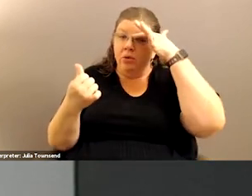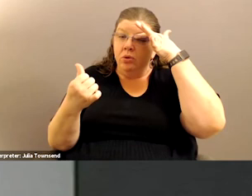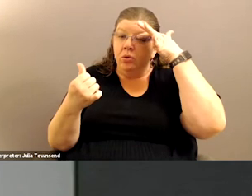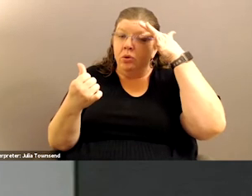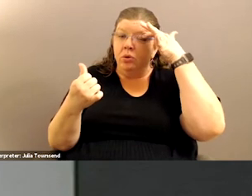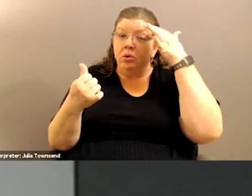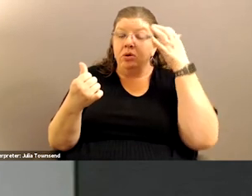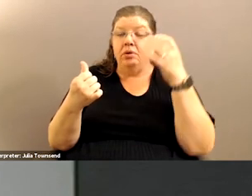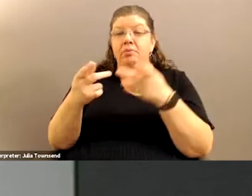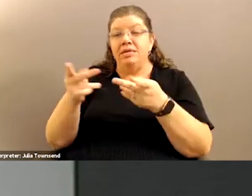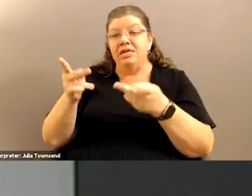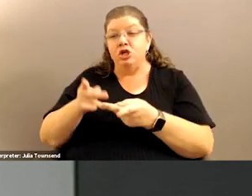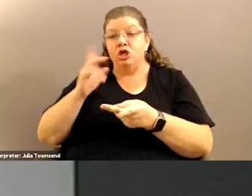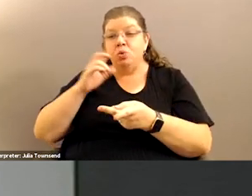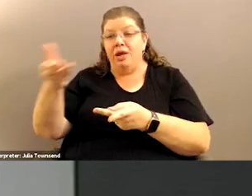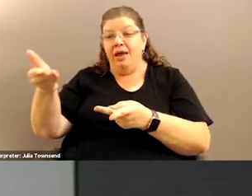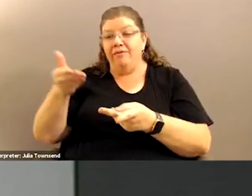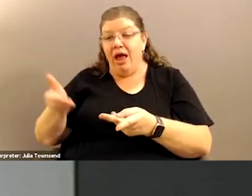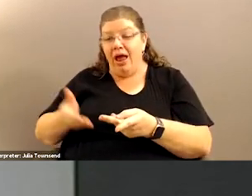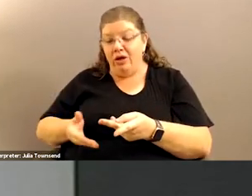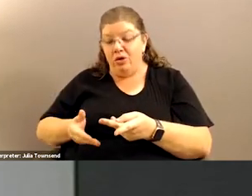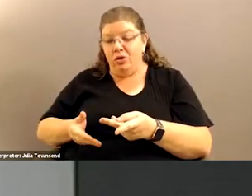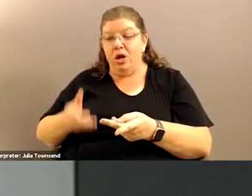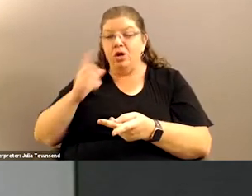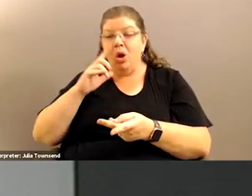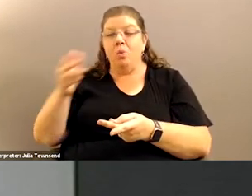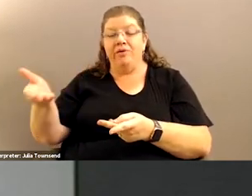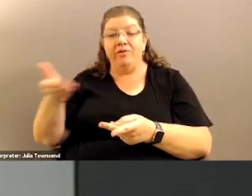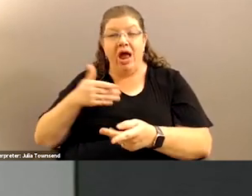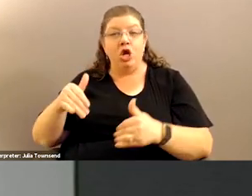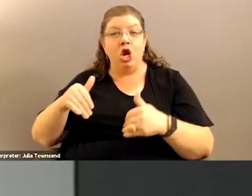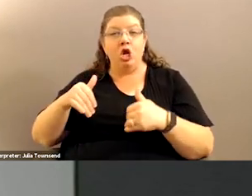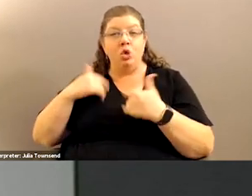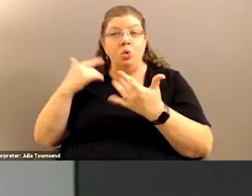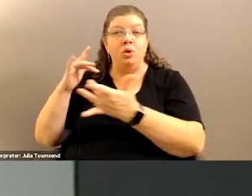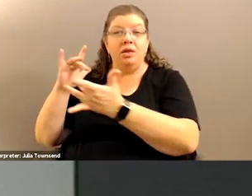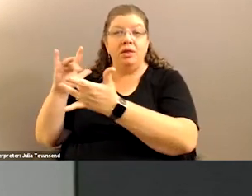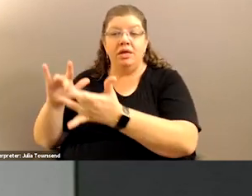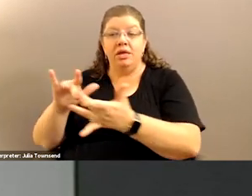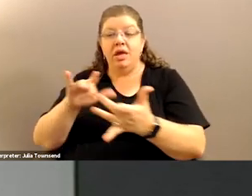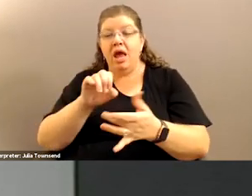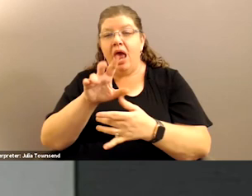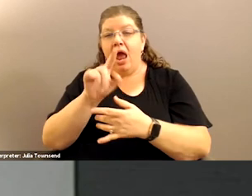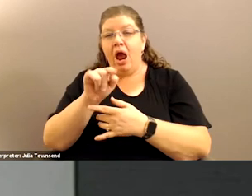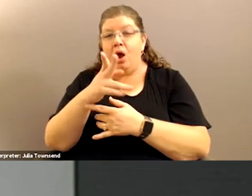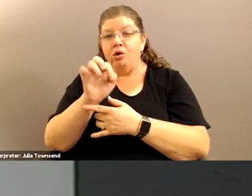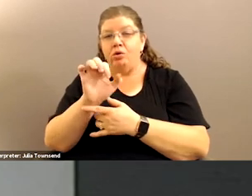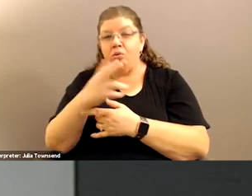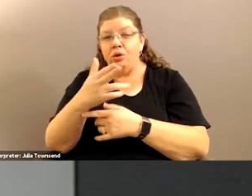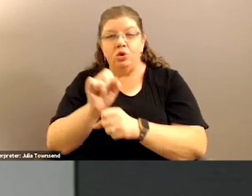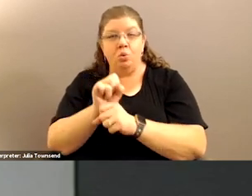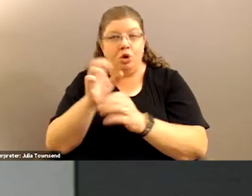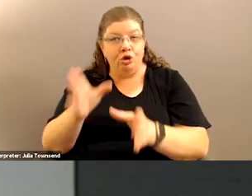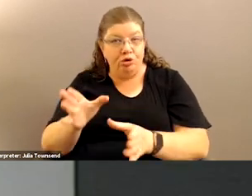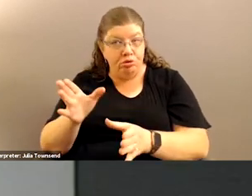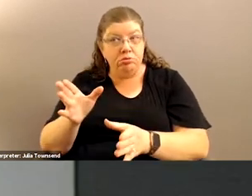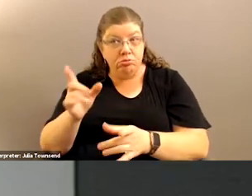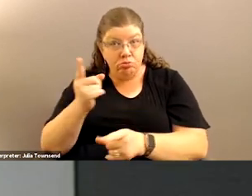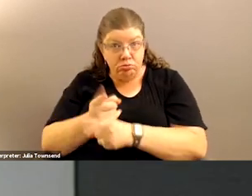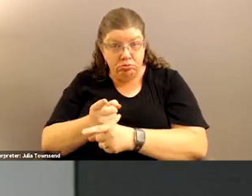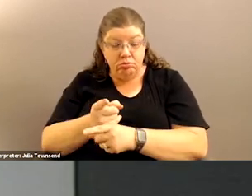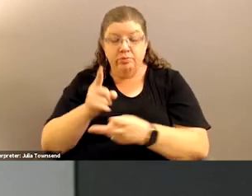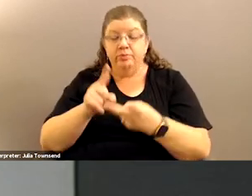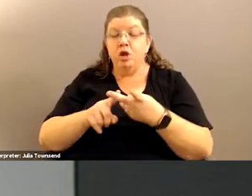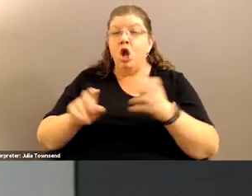hired and i know that we have higher youth outreach workers have we not we have hired crisis